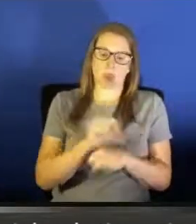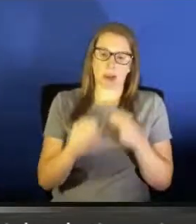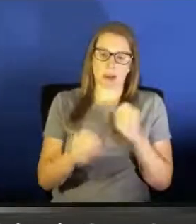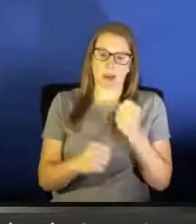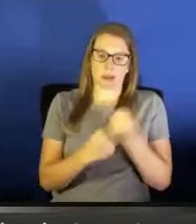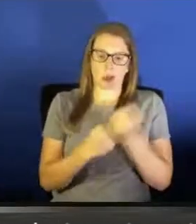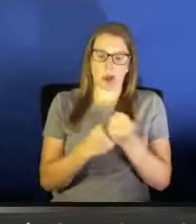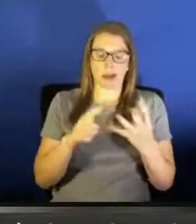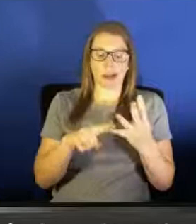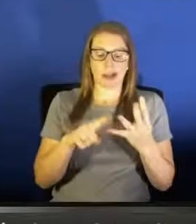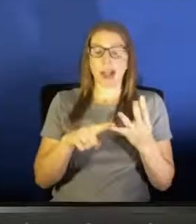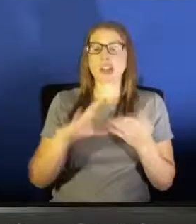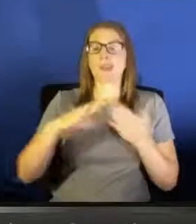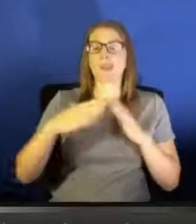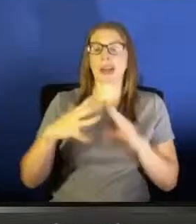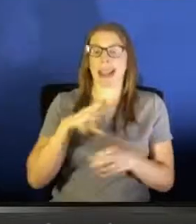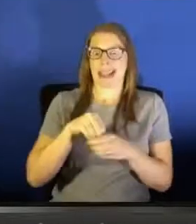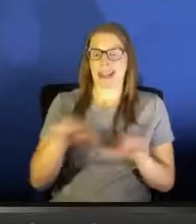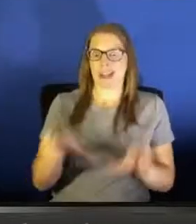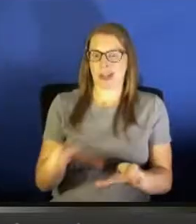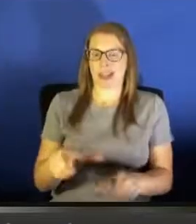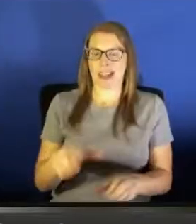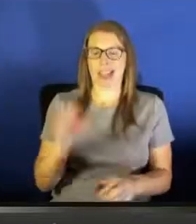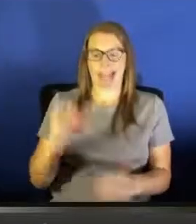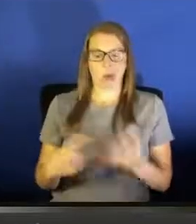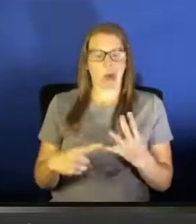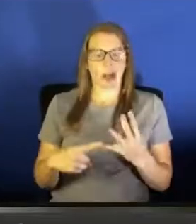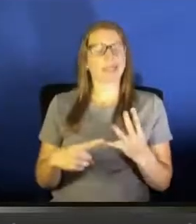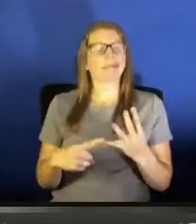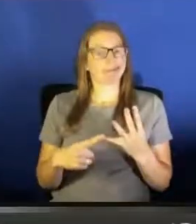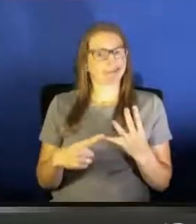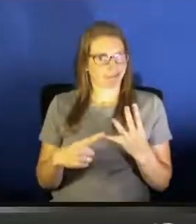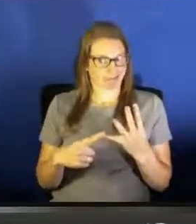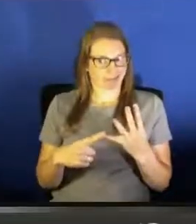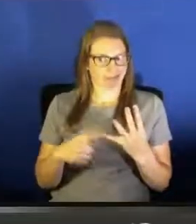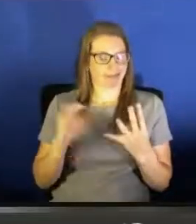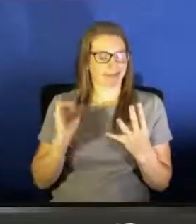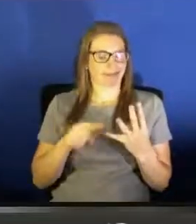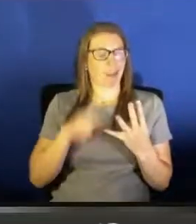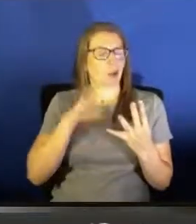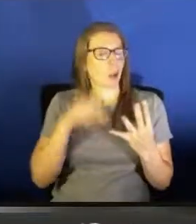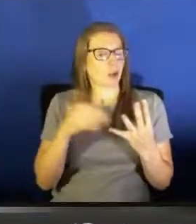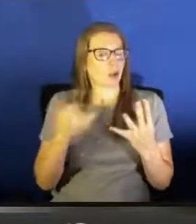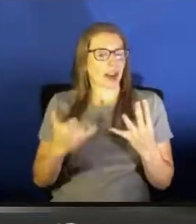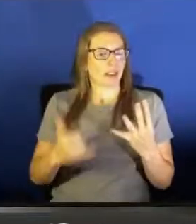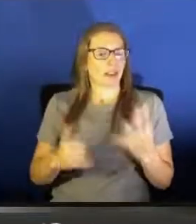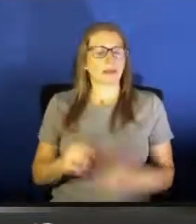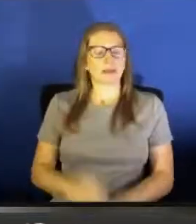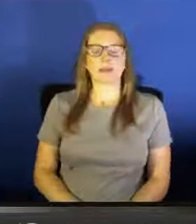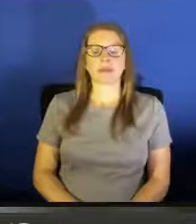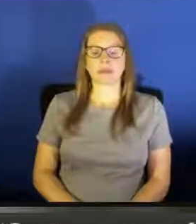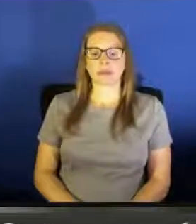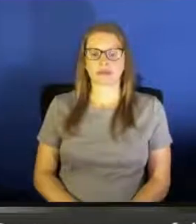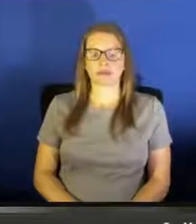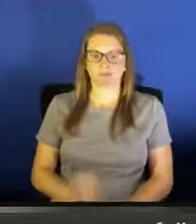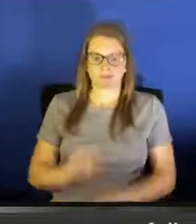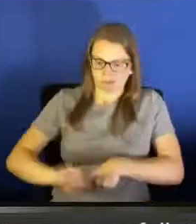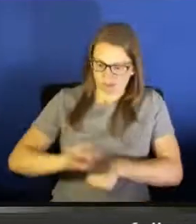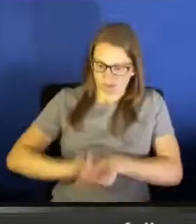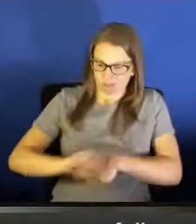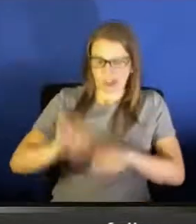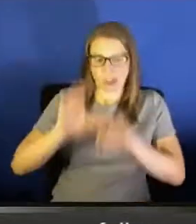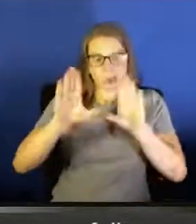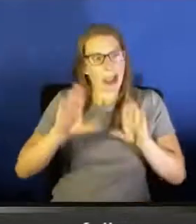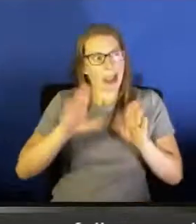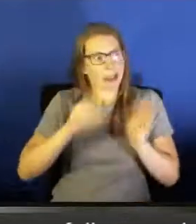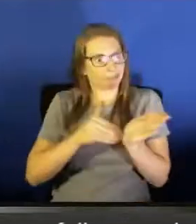community engagement. And I think that's the one that we're really speaking to right now is we've done a lot of work. We have great providers. We've